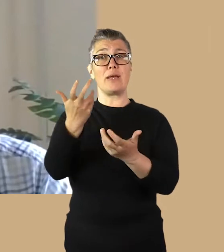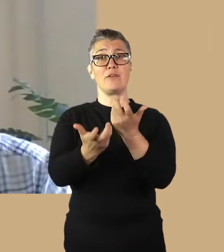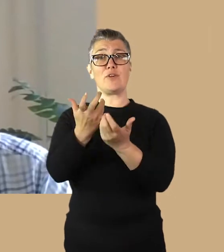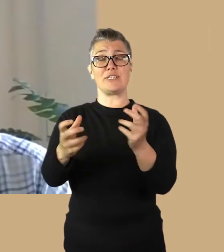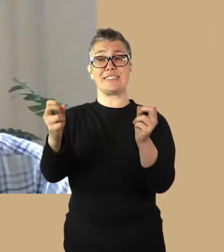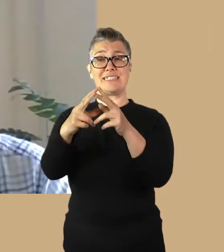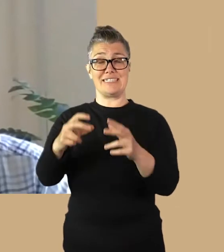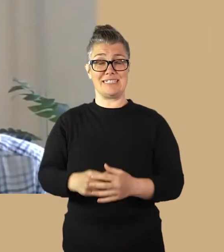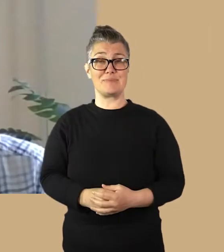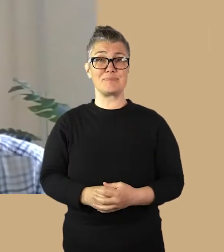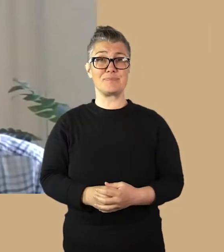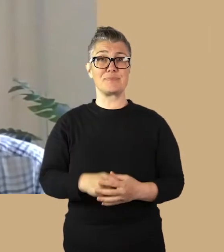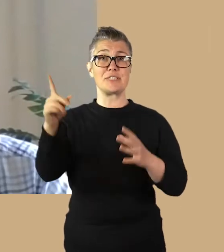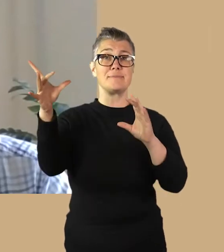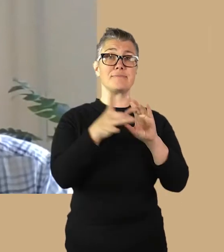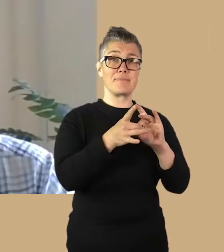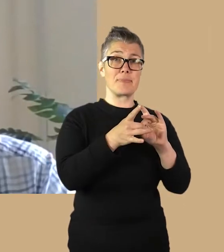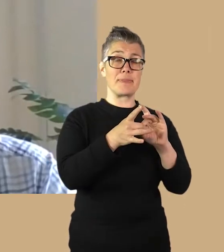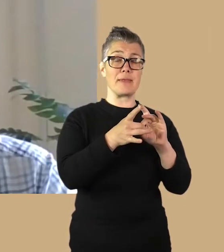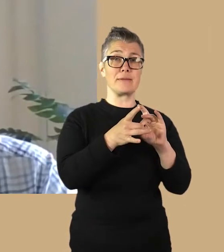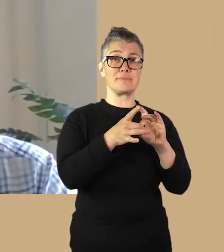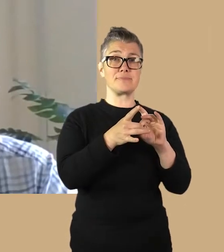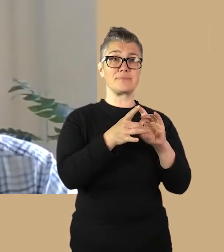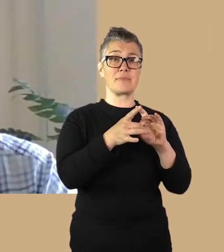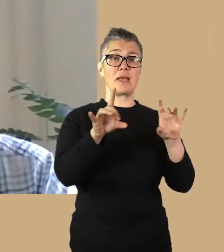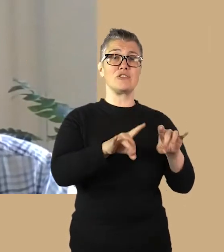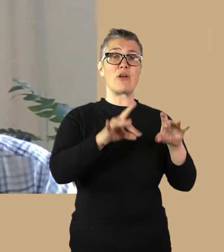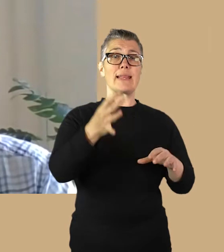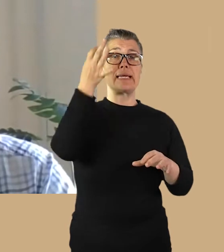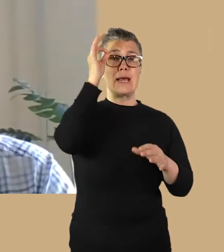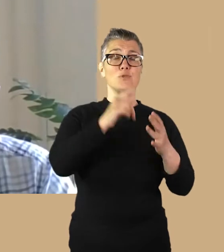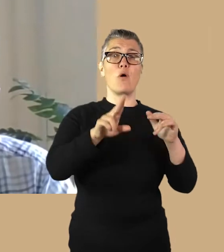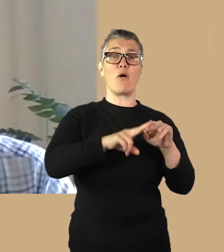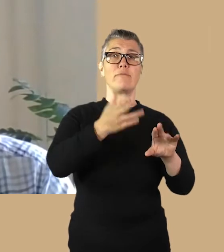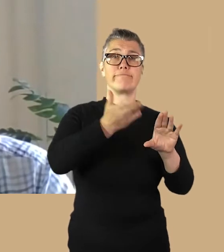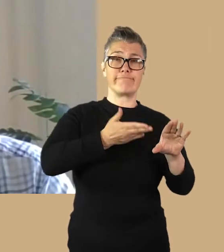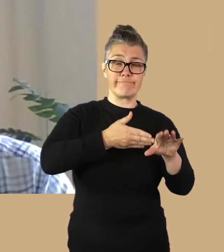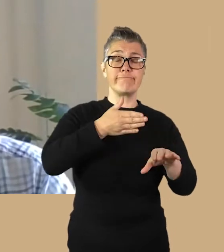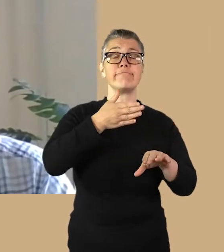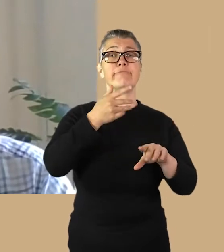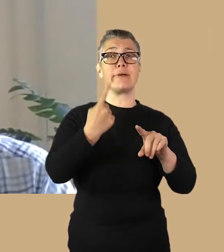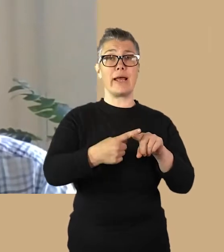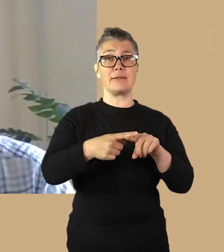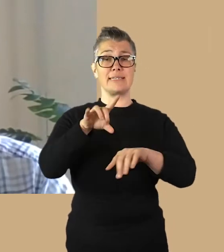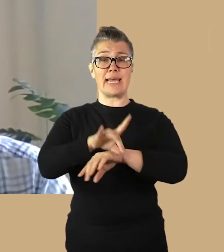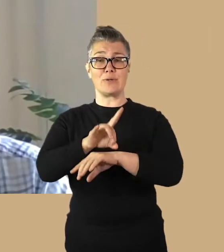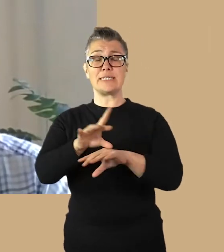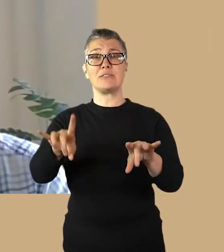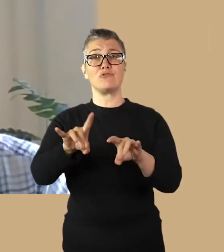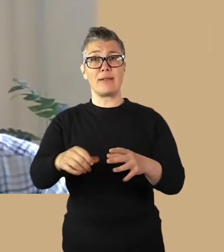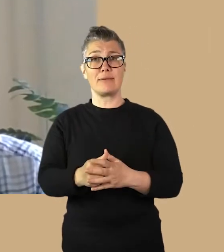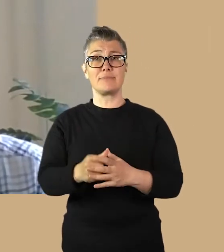Sydney. Hitika is registered with the Australian Counselling Association and Psychotherapy and Counselling Federation Australia and have